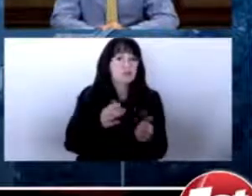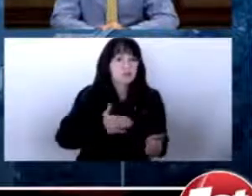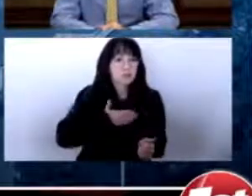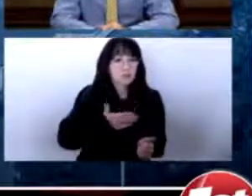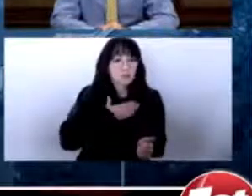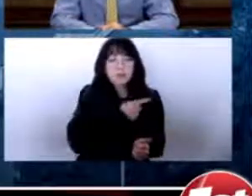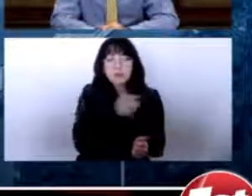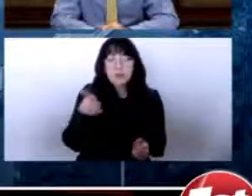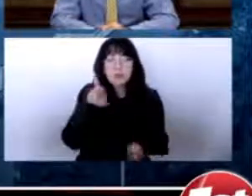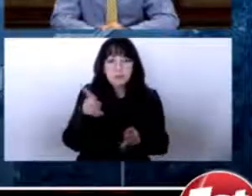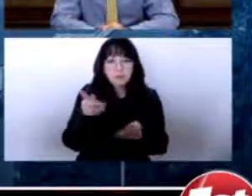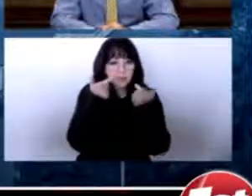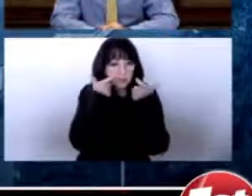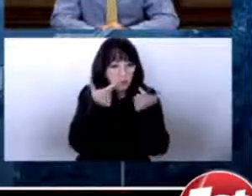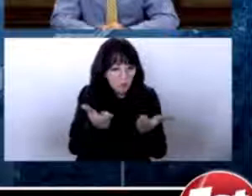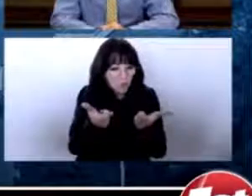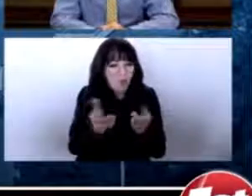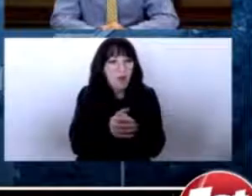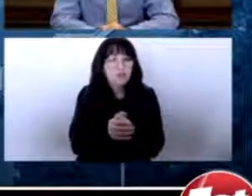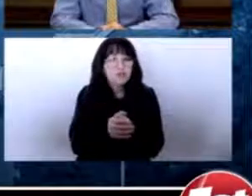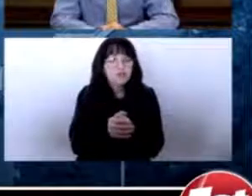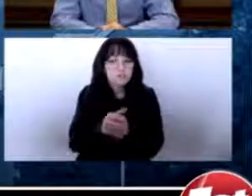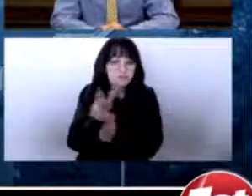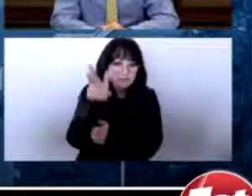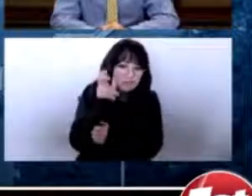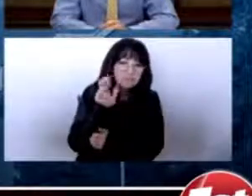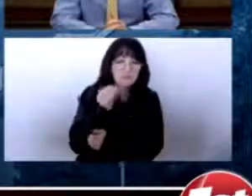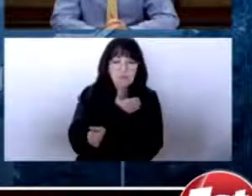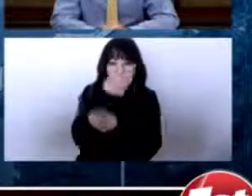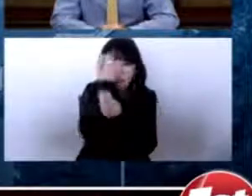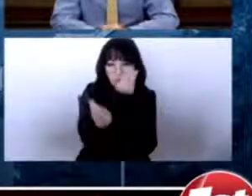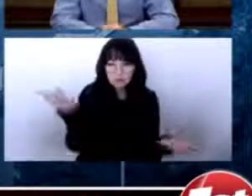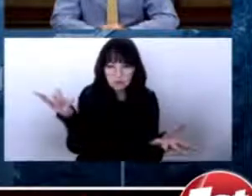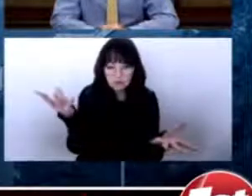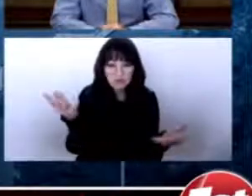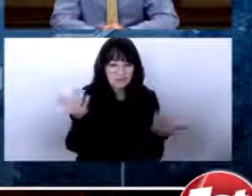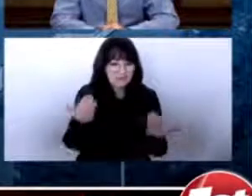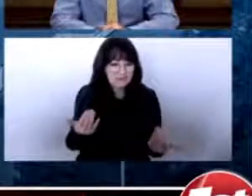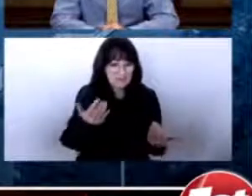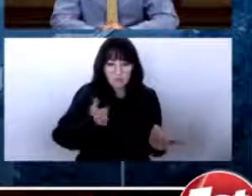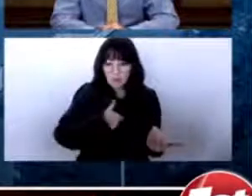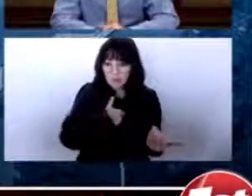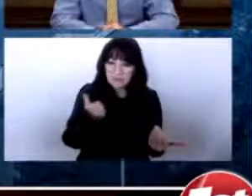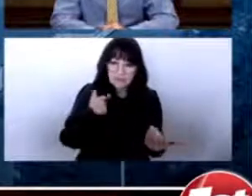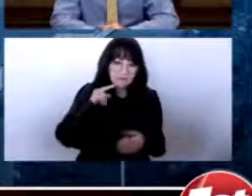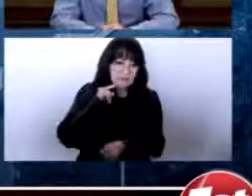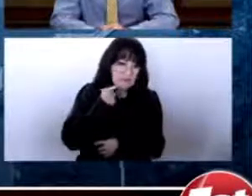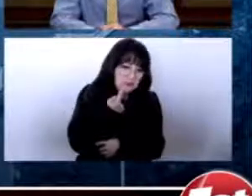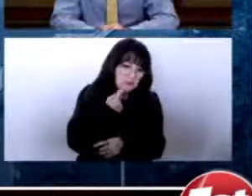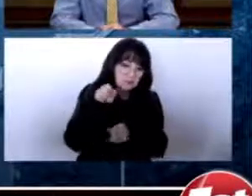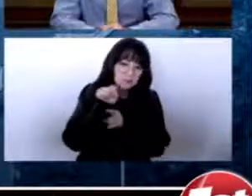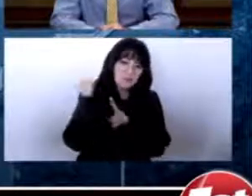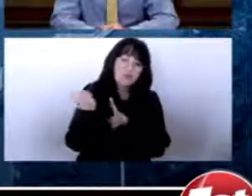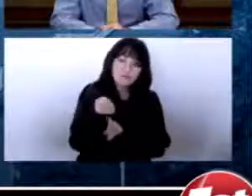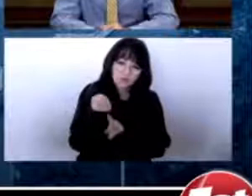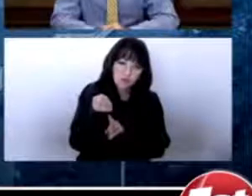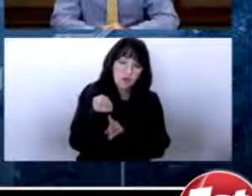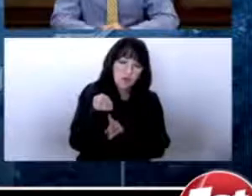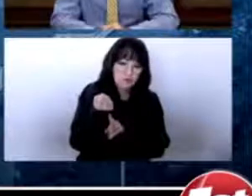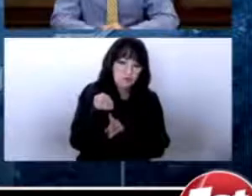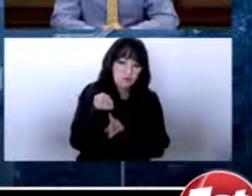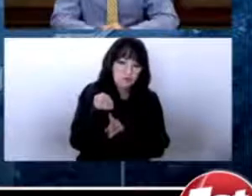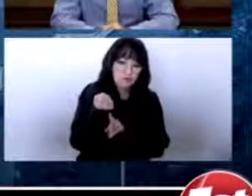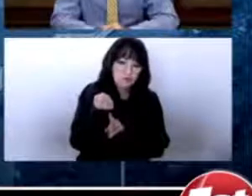We've got a dire situation across our state with this spike that we anticipated in COVID-19. The cases that